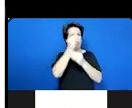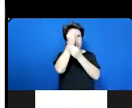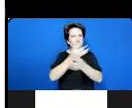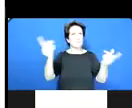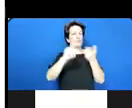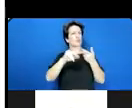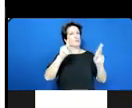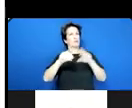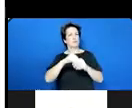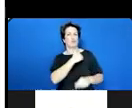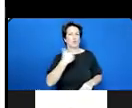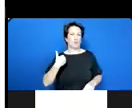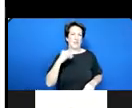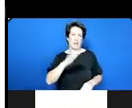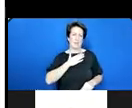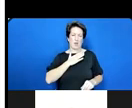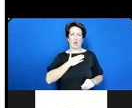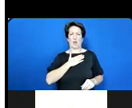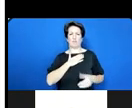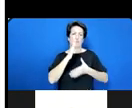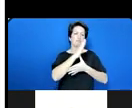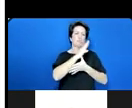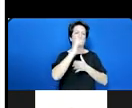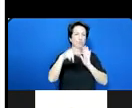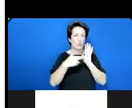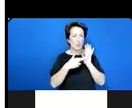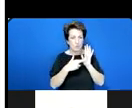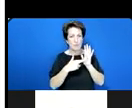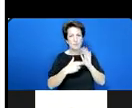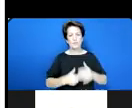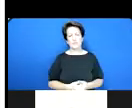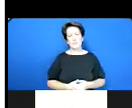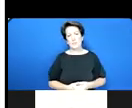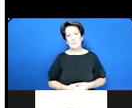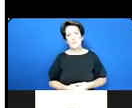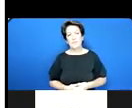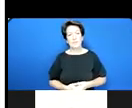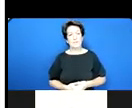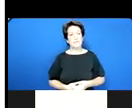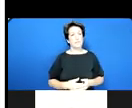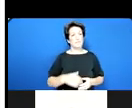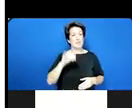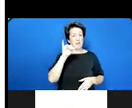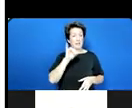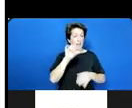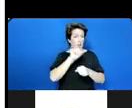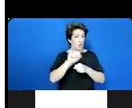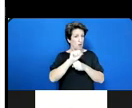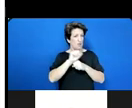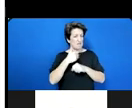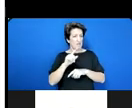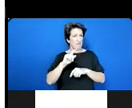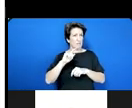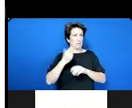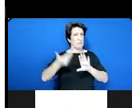So that's my core role. But over the course of doing that work in my first couple of months with Toronto Public Health back